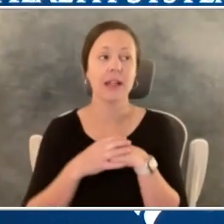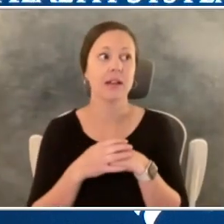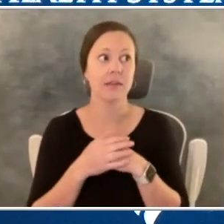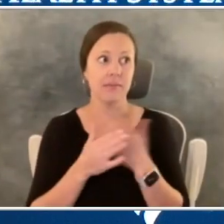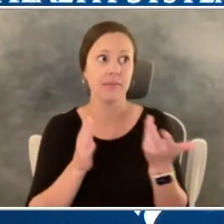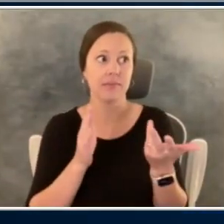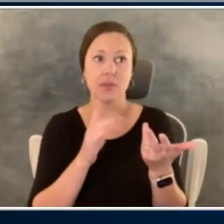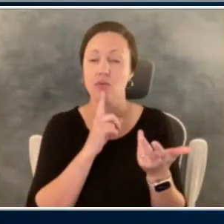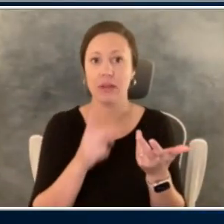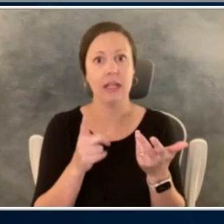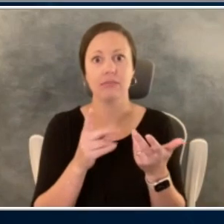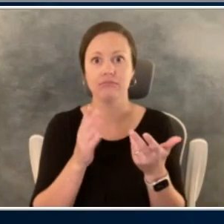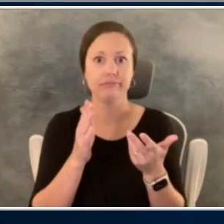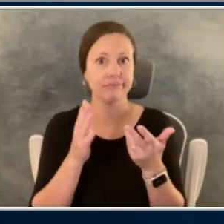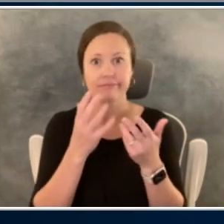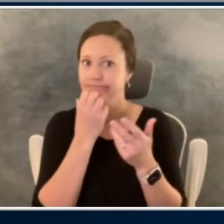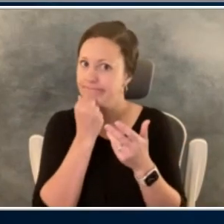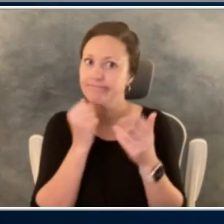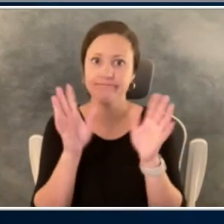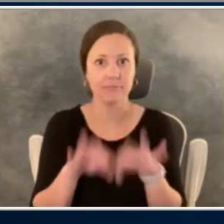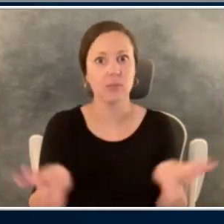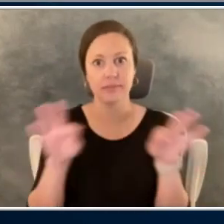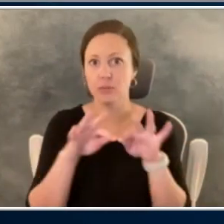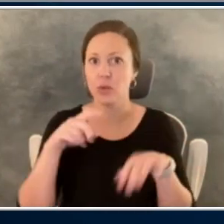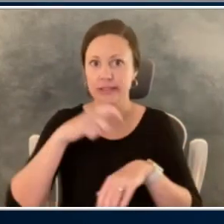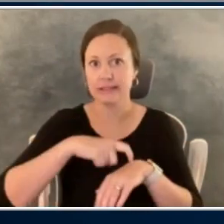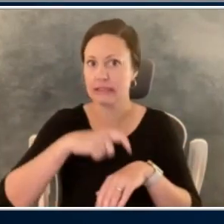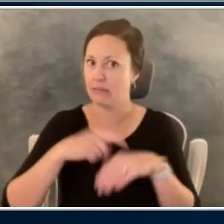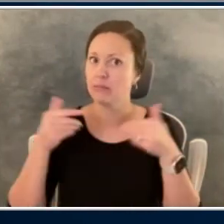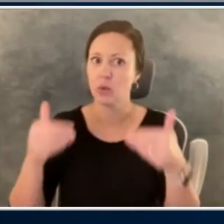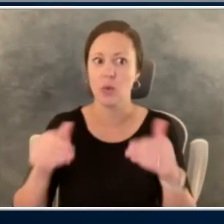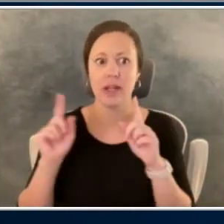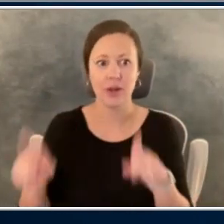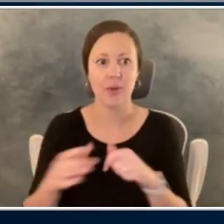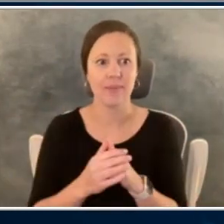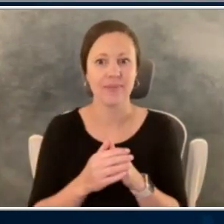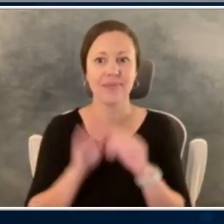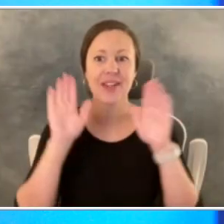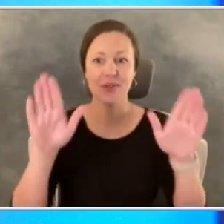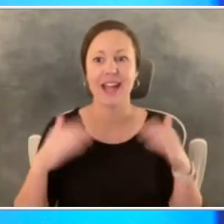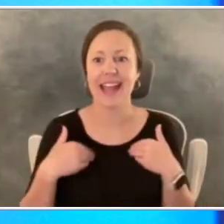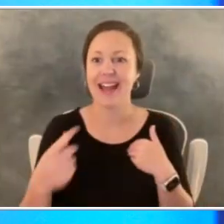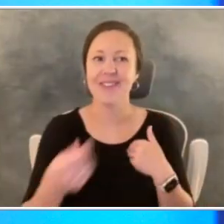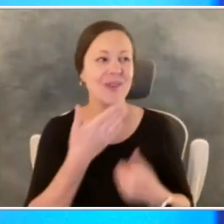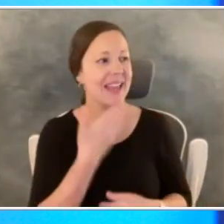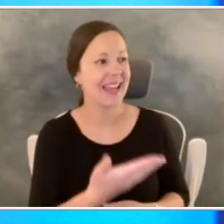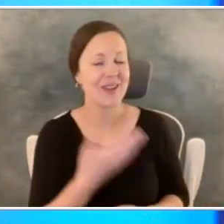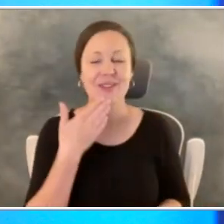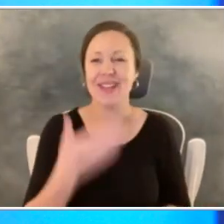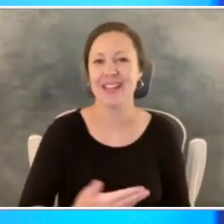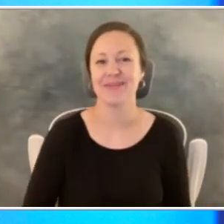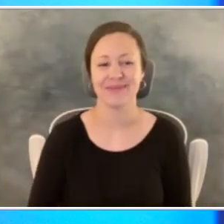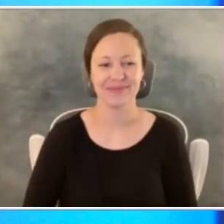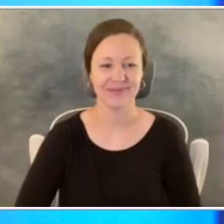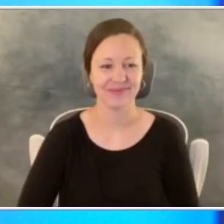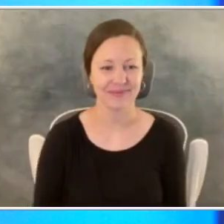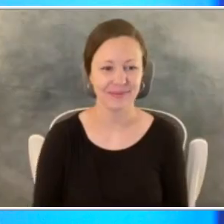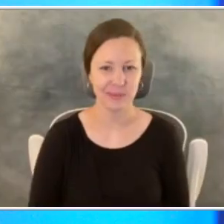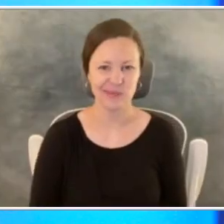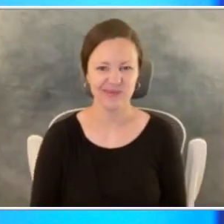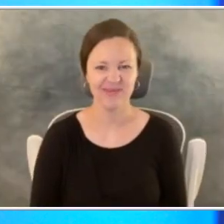spent. Dr. Doolittle, always great to have you. Thank you. Thanks, Jessica. Well, like many men, Jack